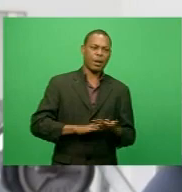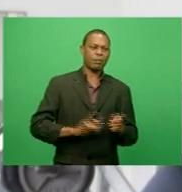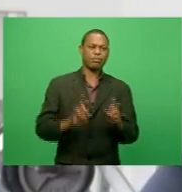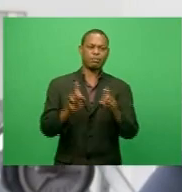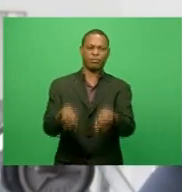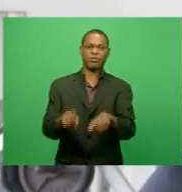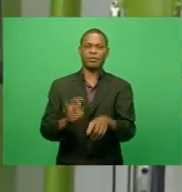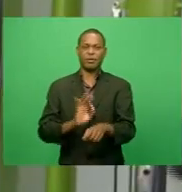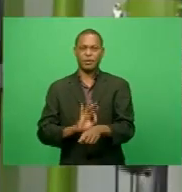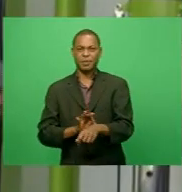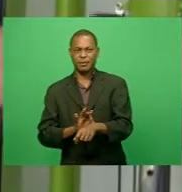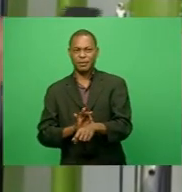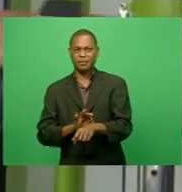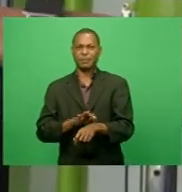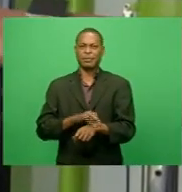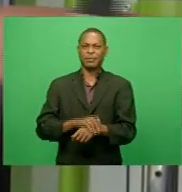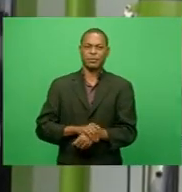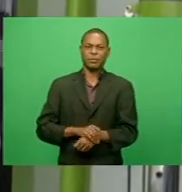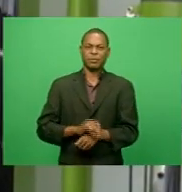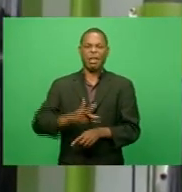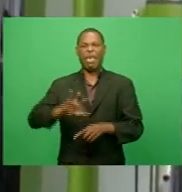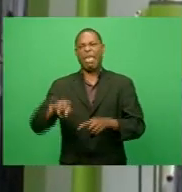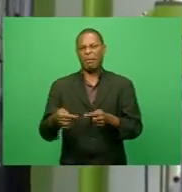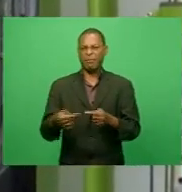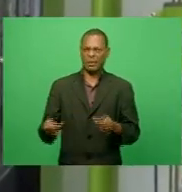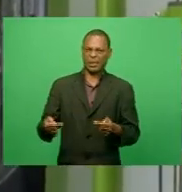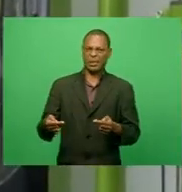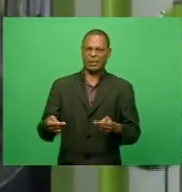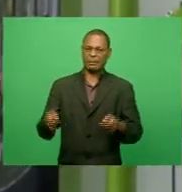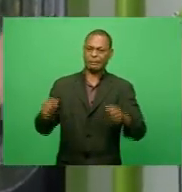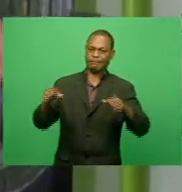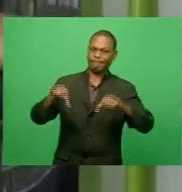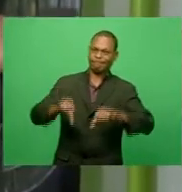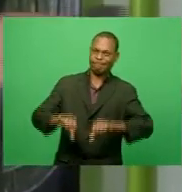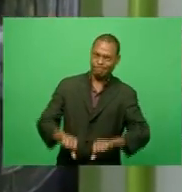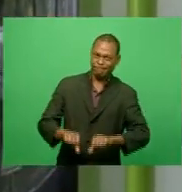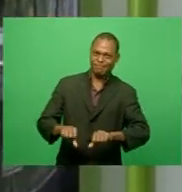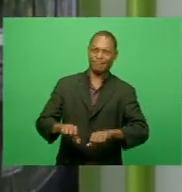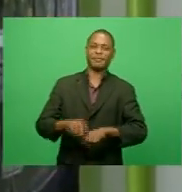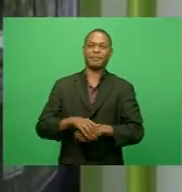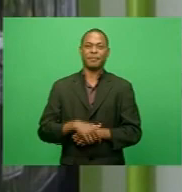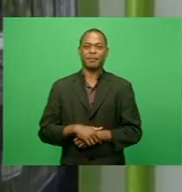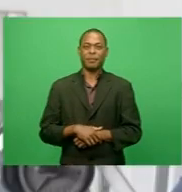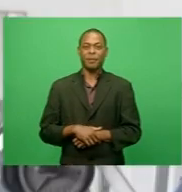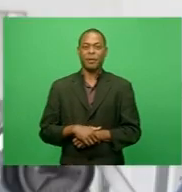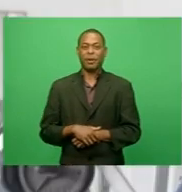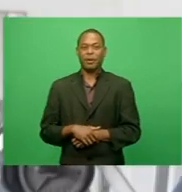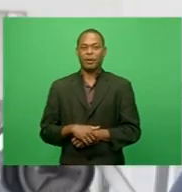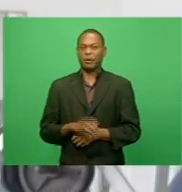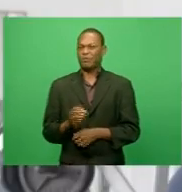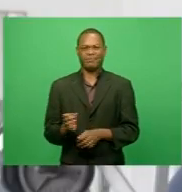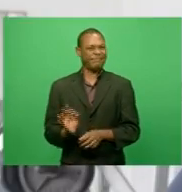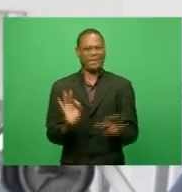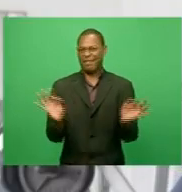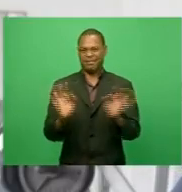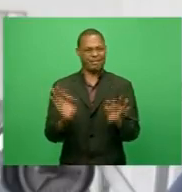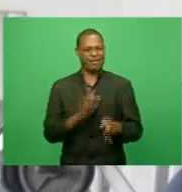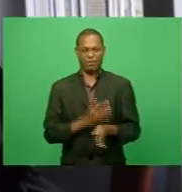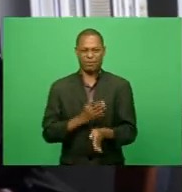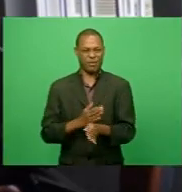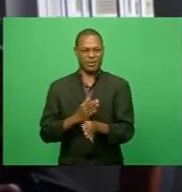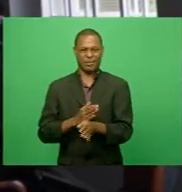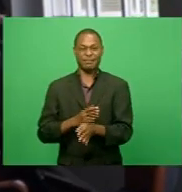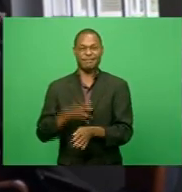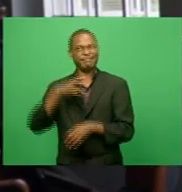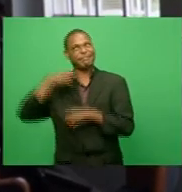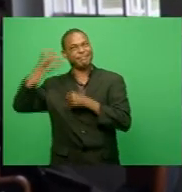and everything was just crashing down for me. I'd become suicidal, and nothing seemed to work out. It was bodybuilding that got me out of the situation.